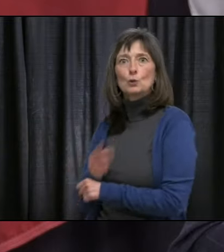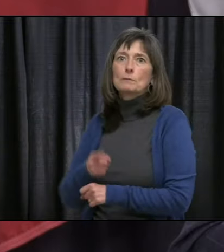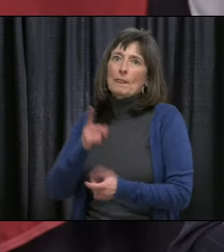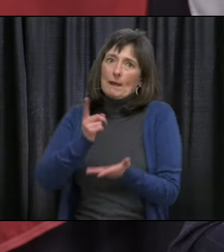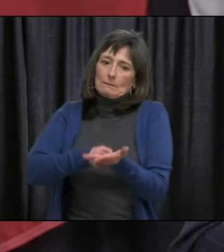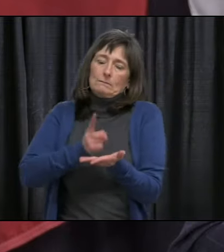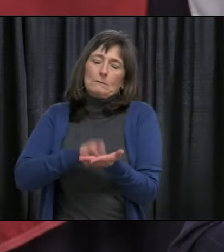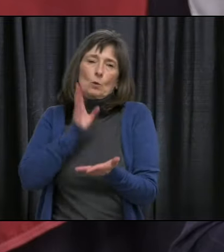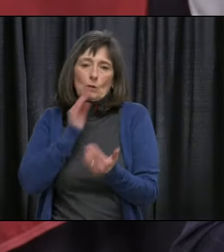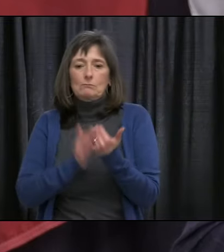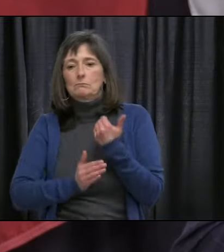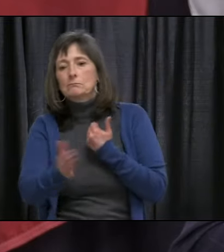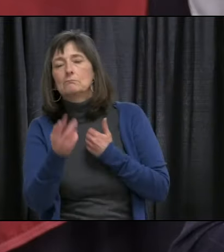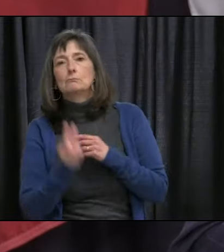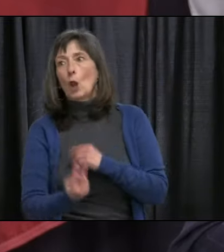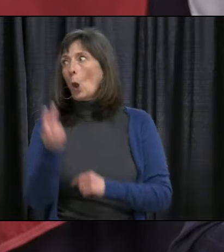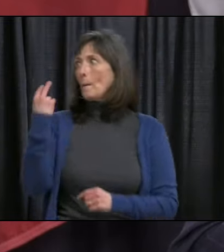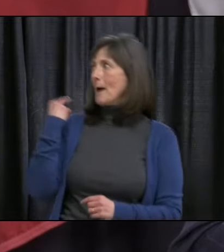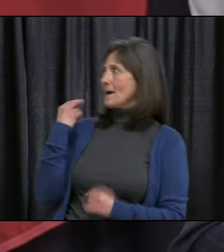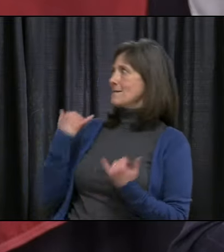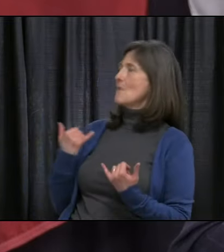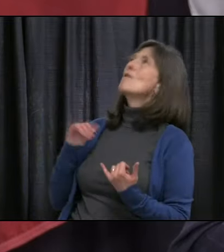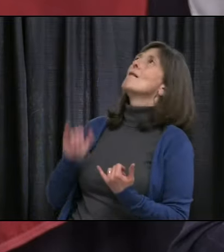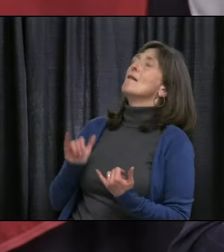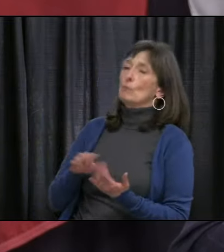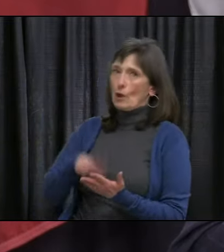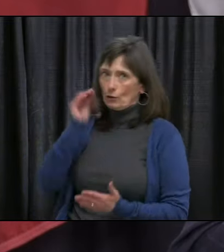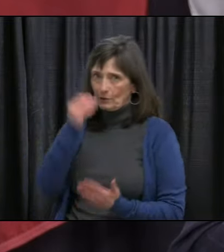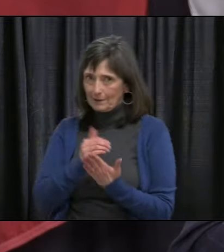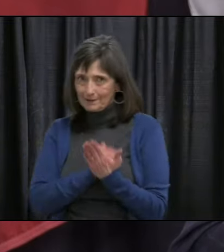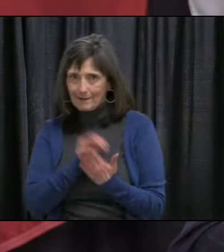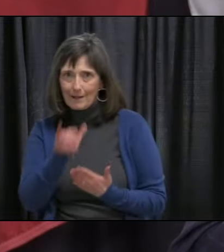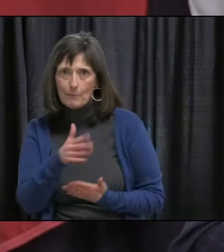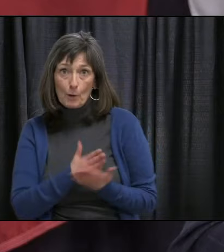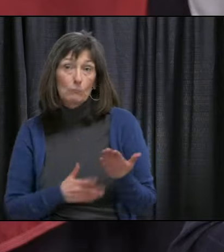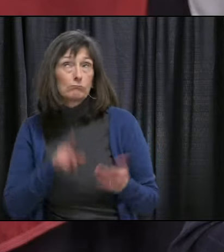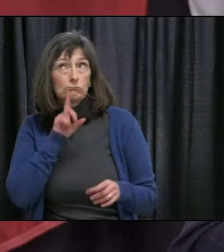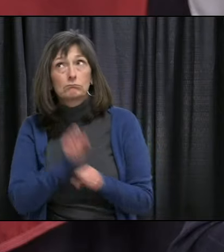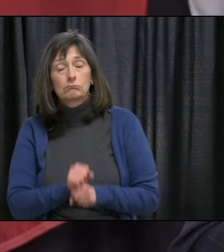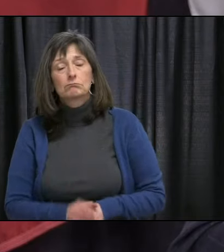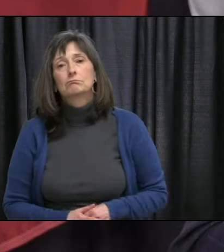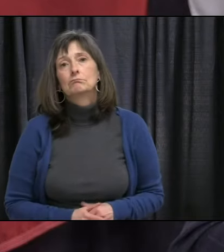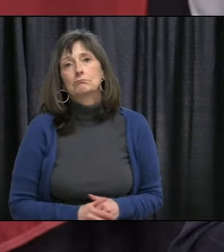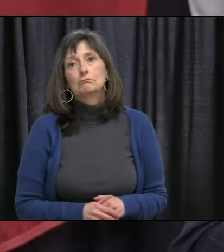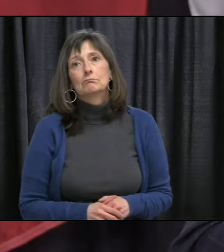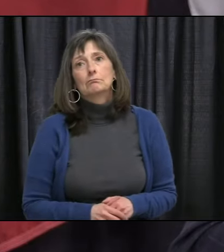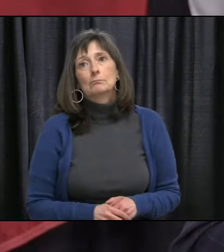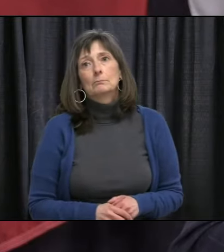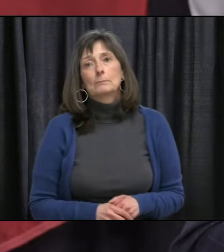discussion that we will need to have both on manufacturing and an adequate supply. No question about that.